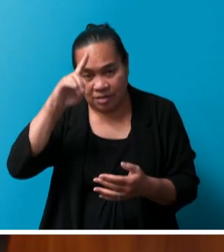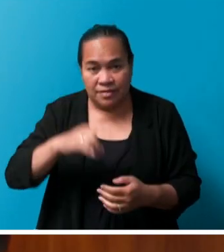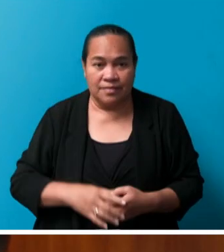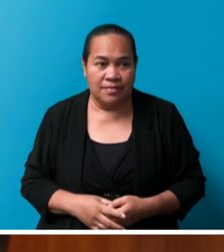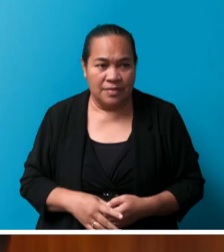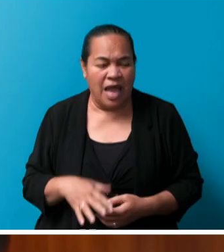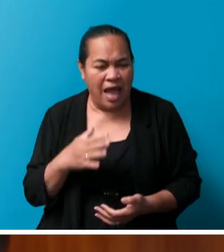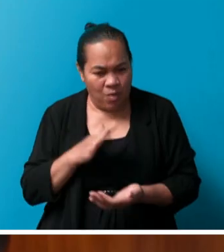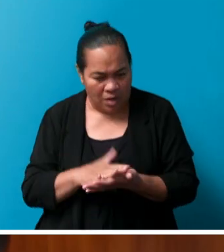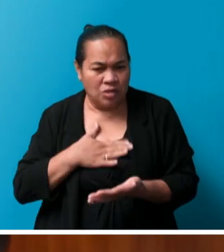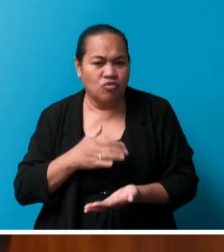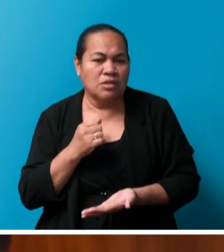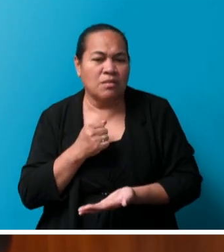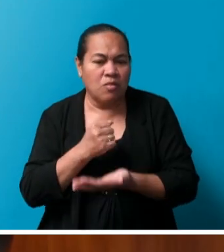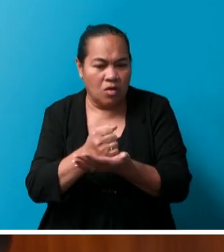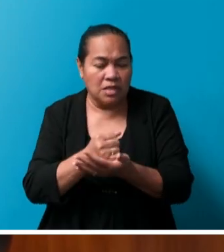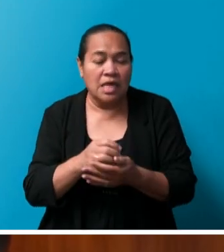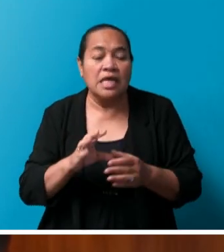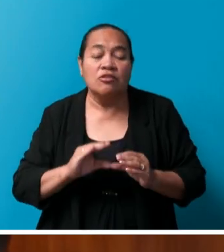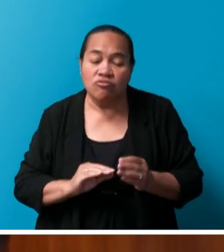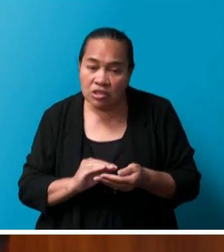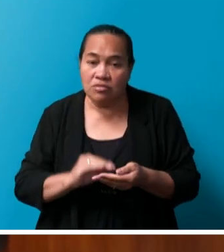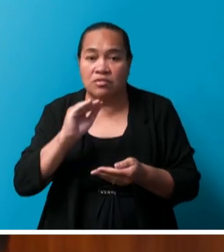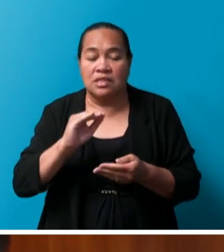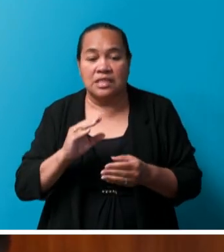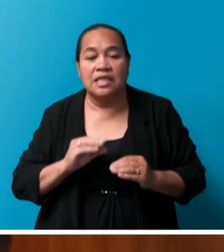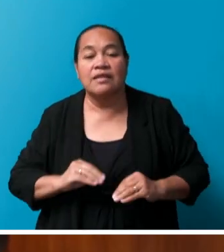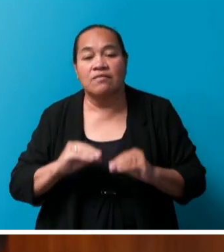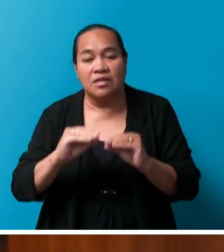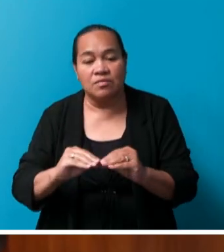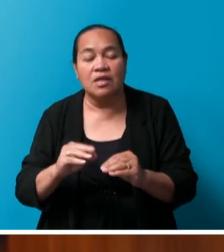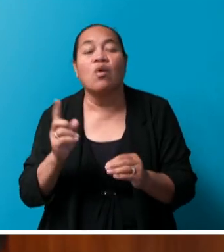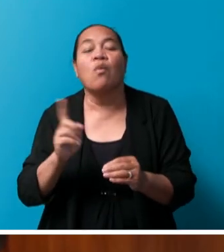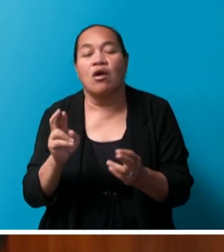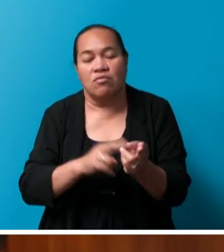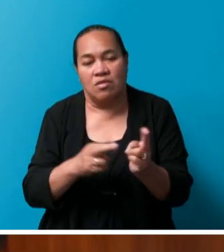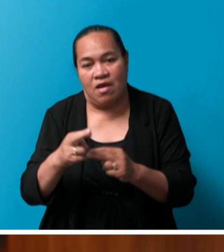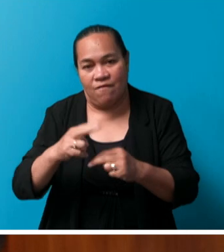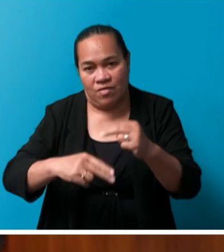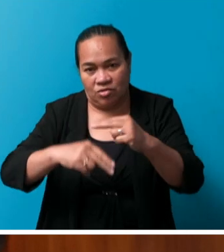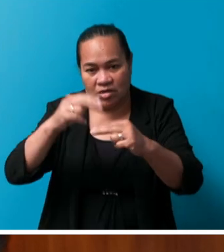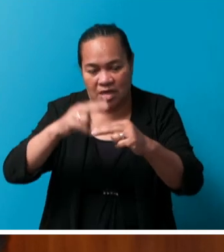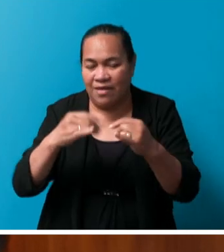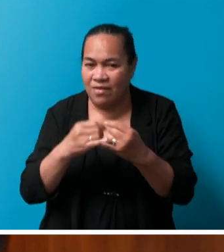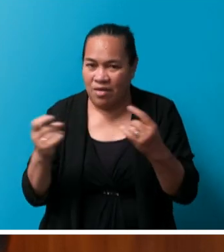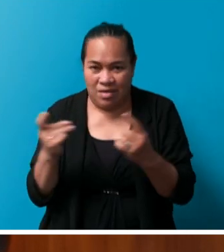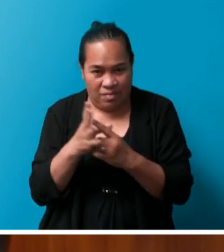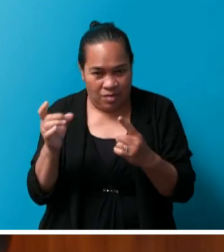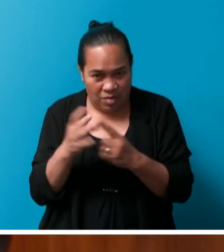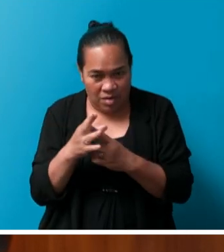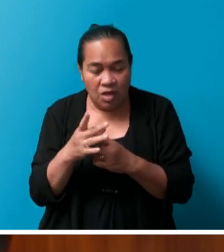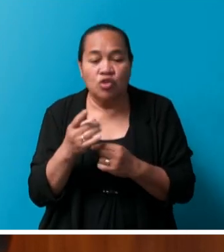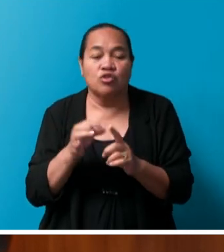family support increased investment in rural infrastructure, as it is essential for